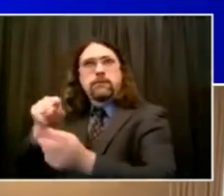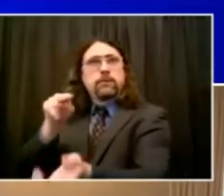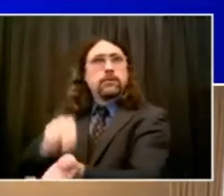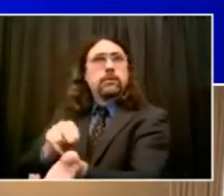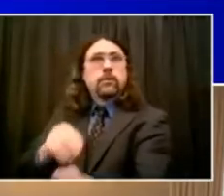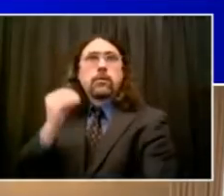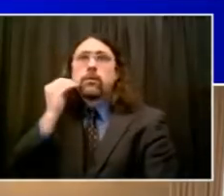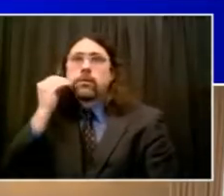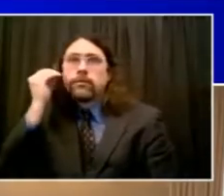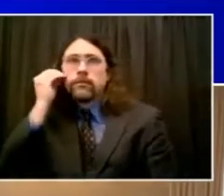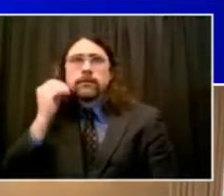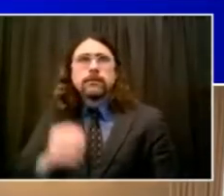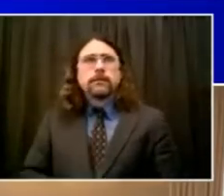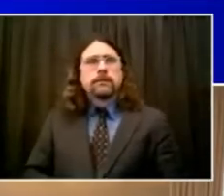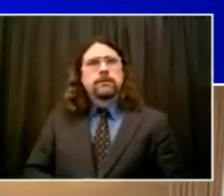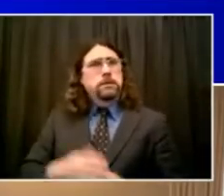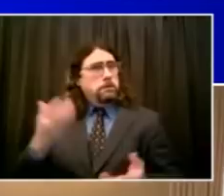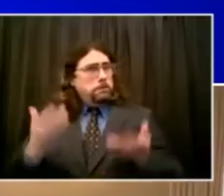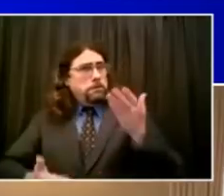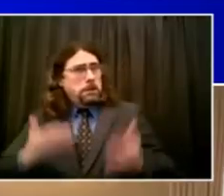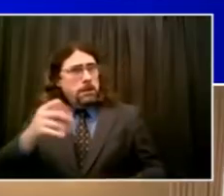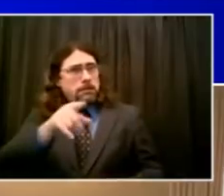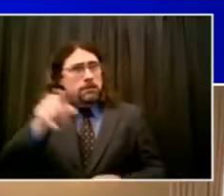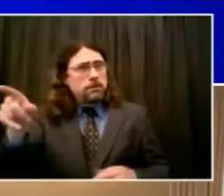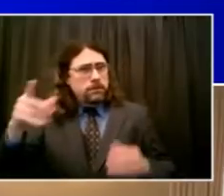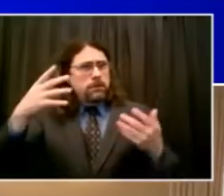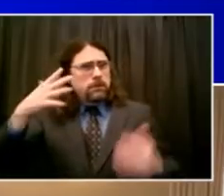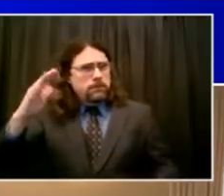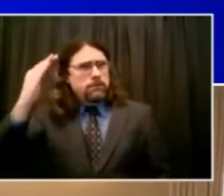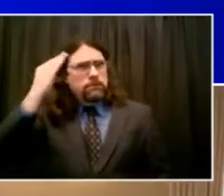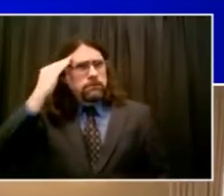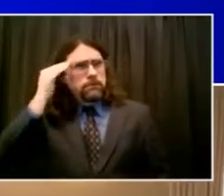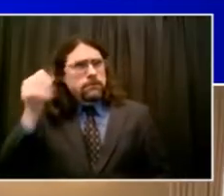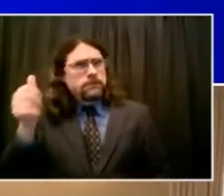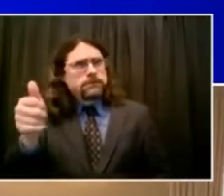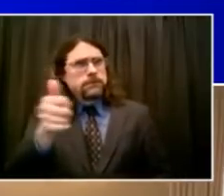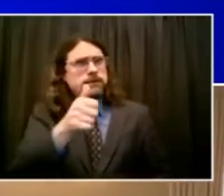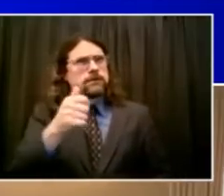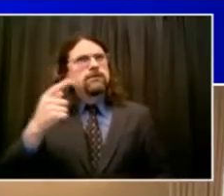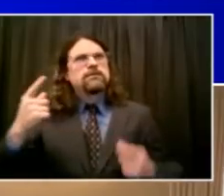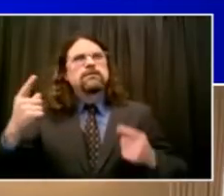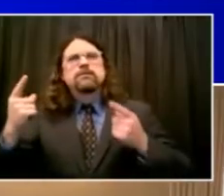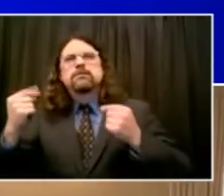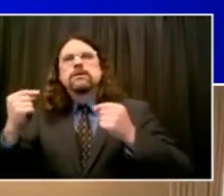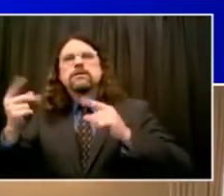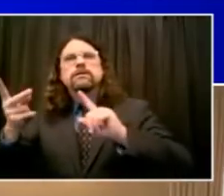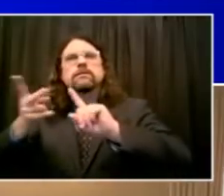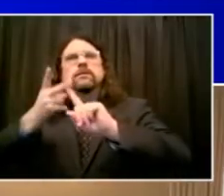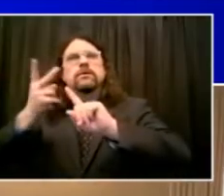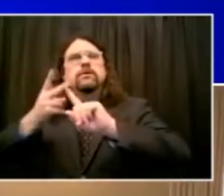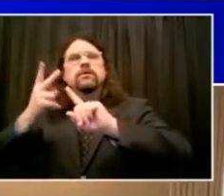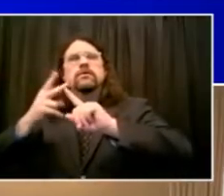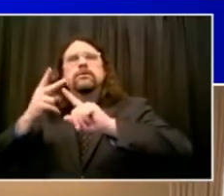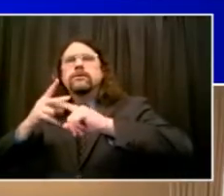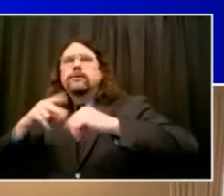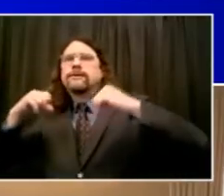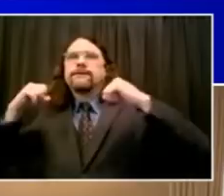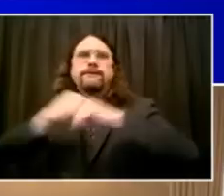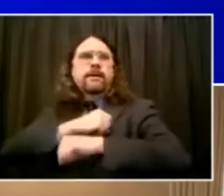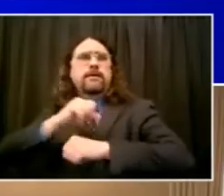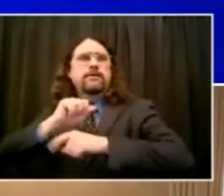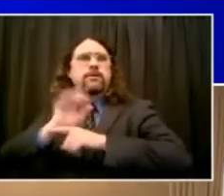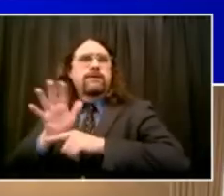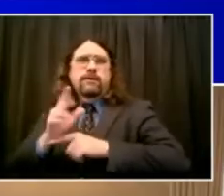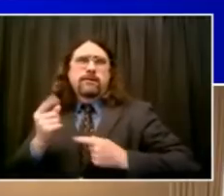in this case in nursing homes, I imagine if I gave you one guess, you would say testing. Once again, all roads lead to testing.